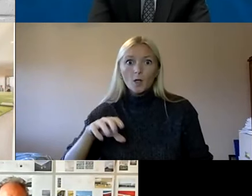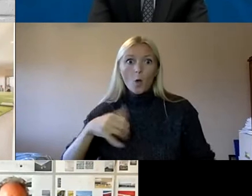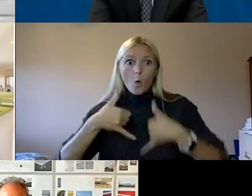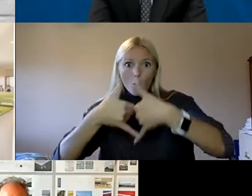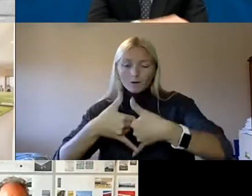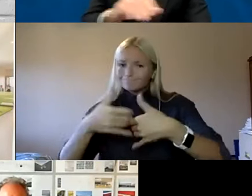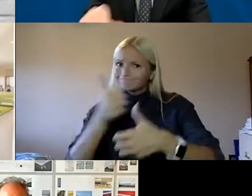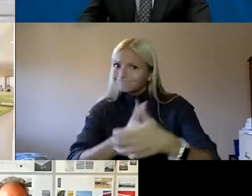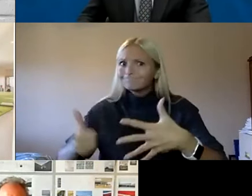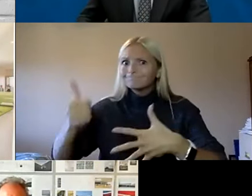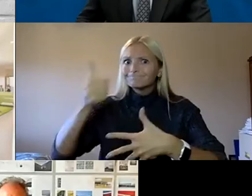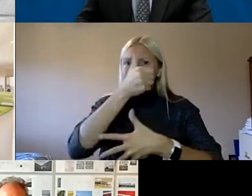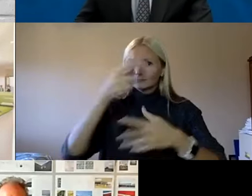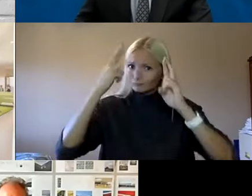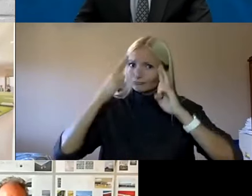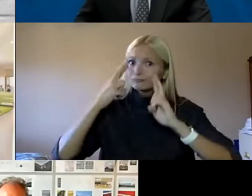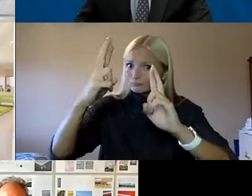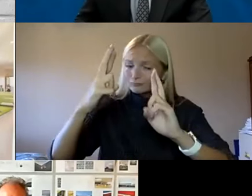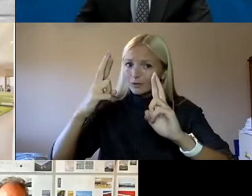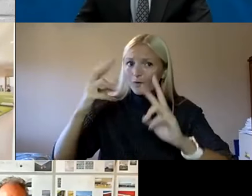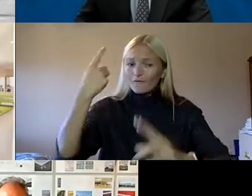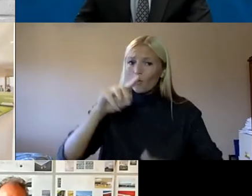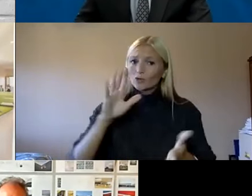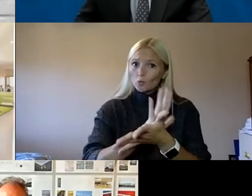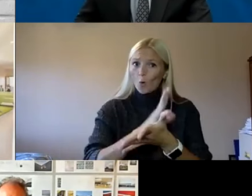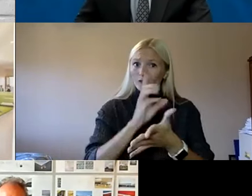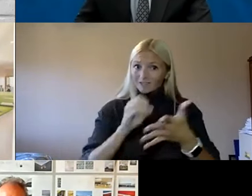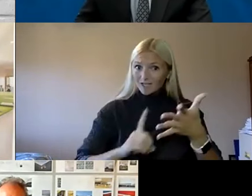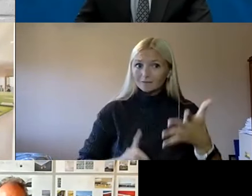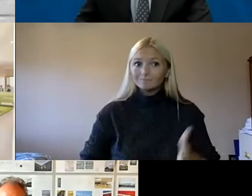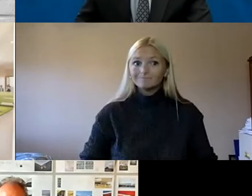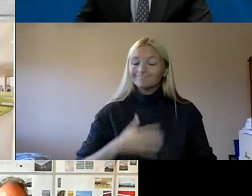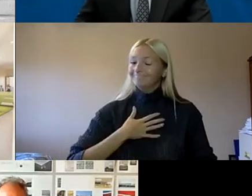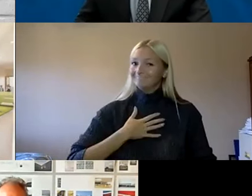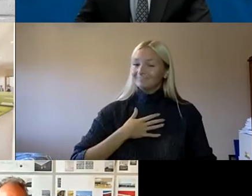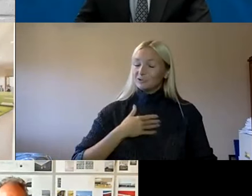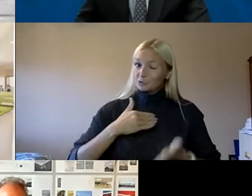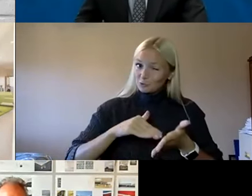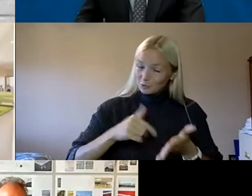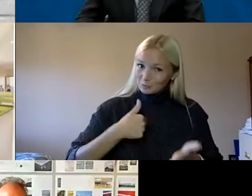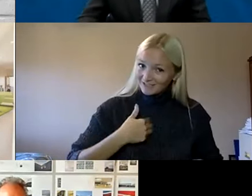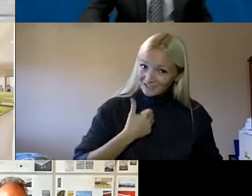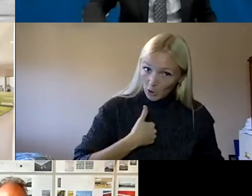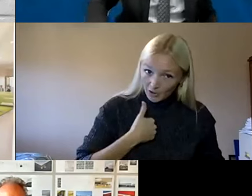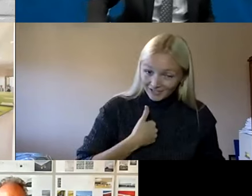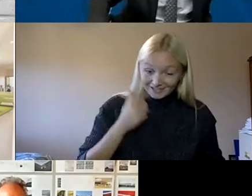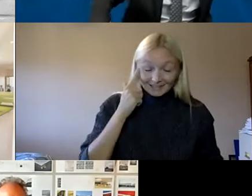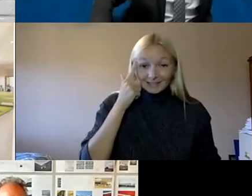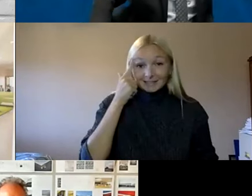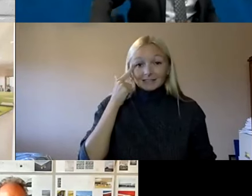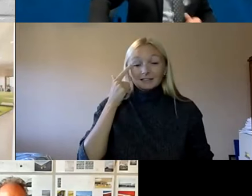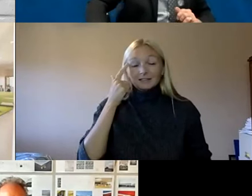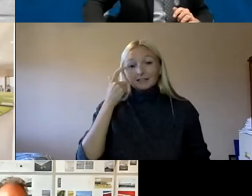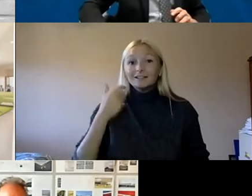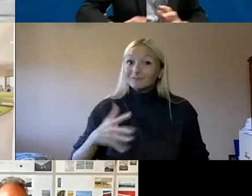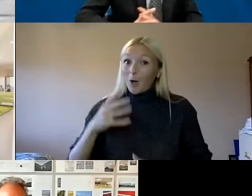highest honor worldwide for school design. Excuse my And also the McDonald Award, because you got a few hamburgers